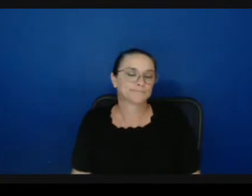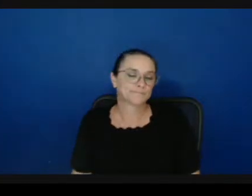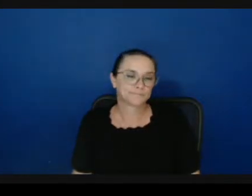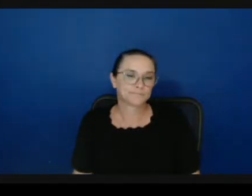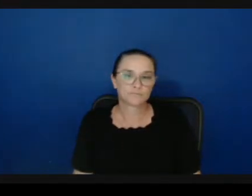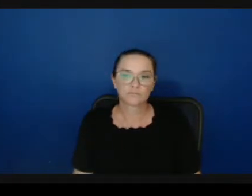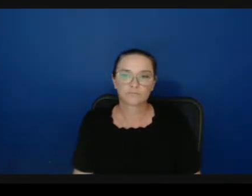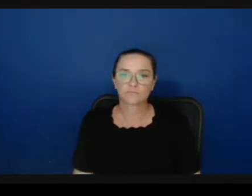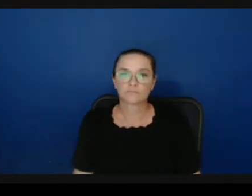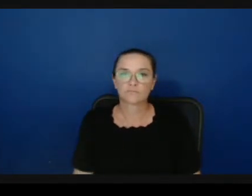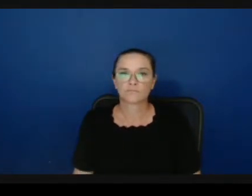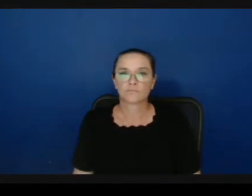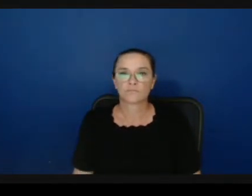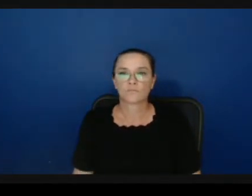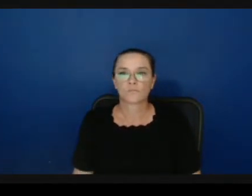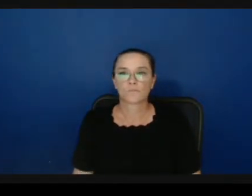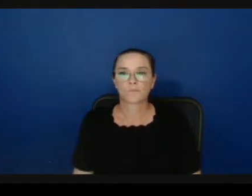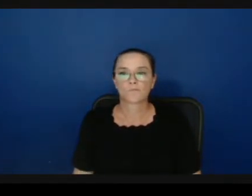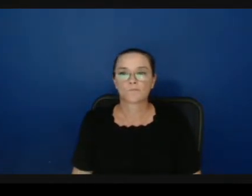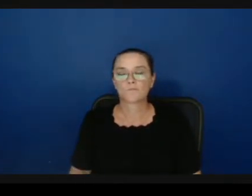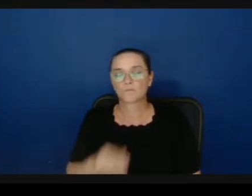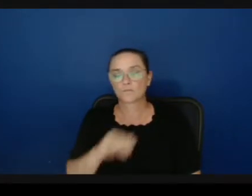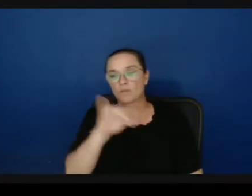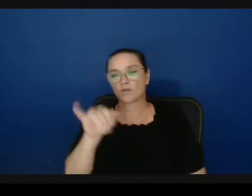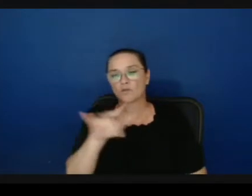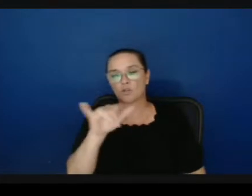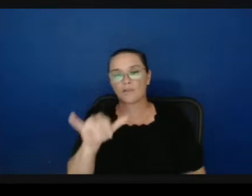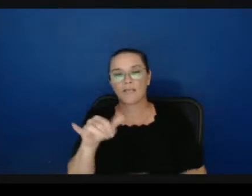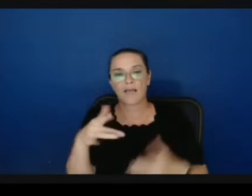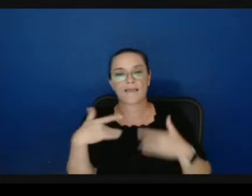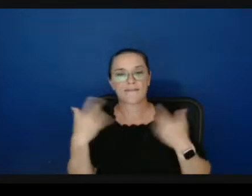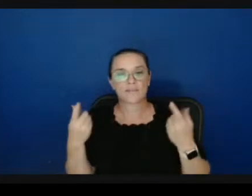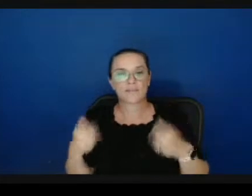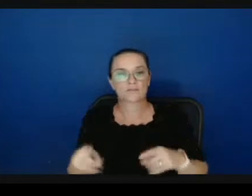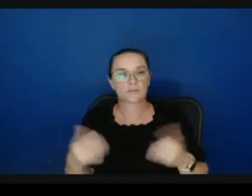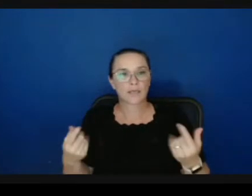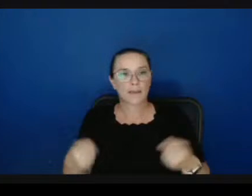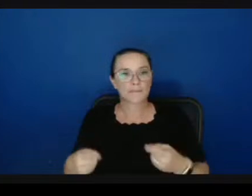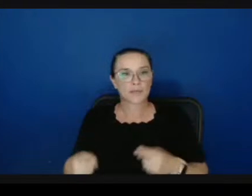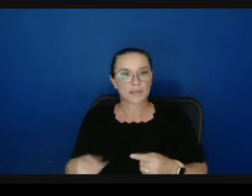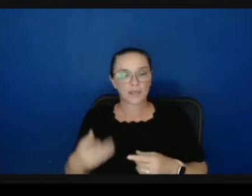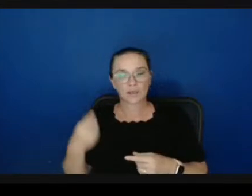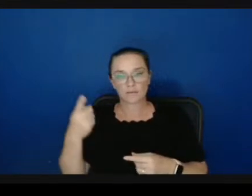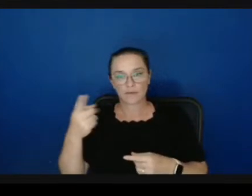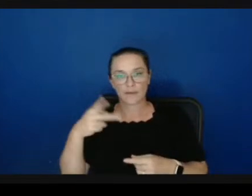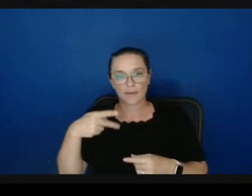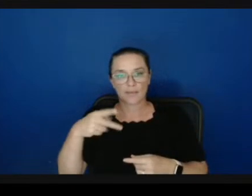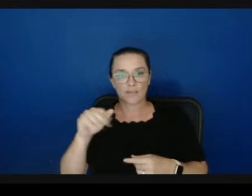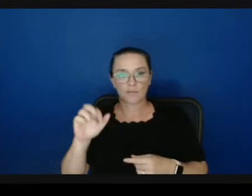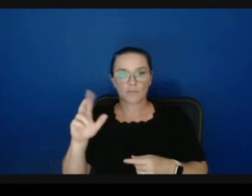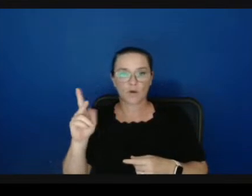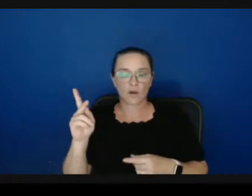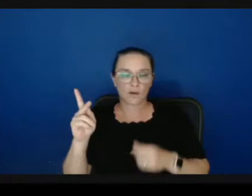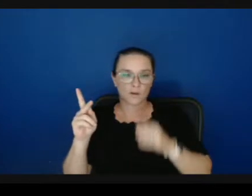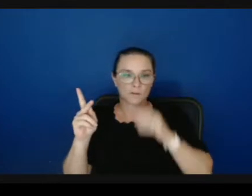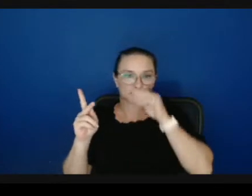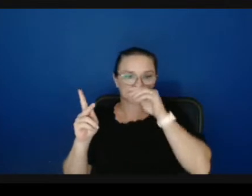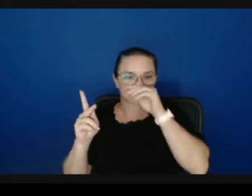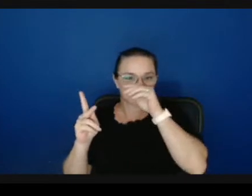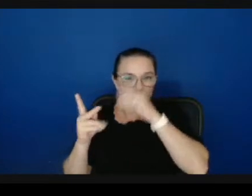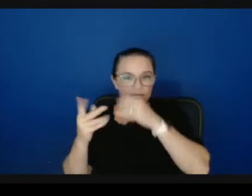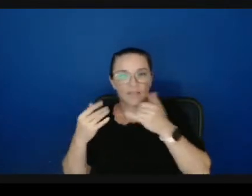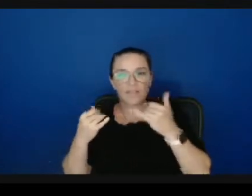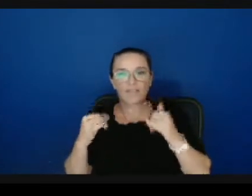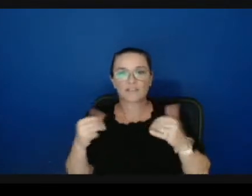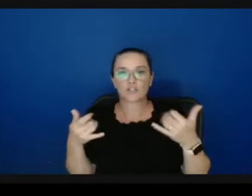construction updates. There are July events in the national park as well. Of the ones that are still in the